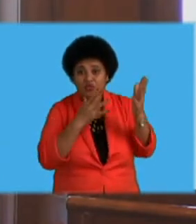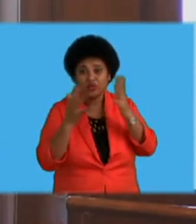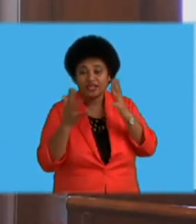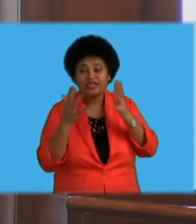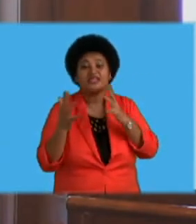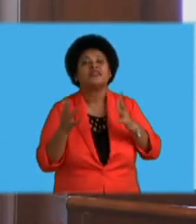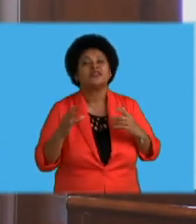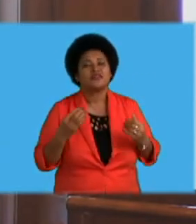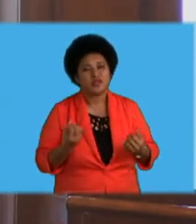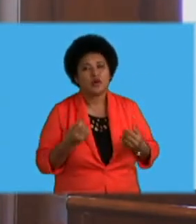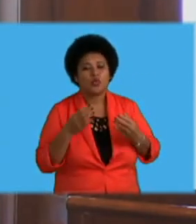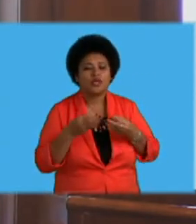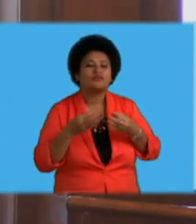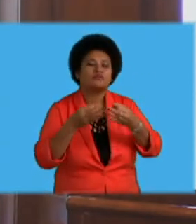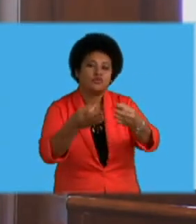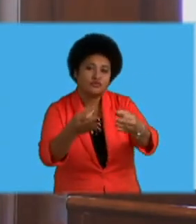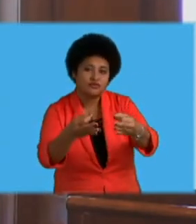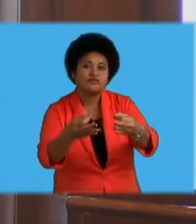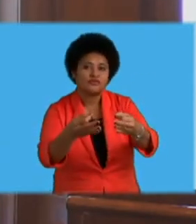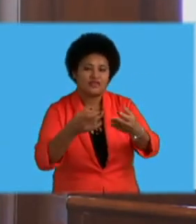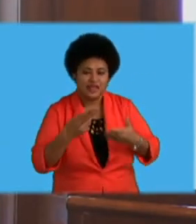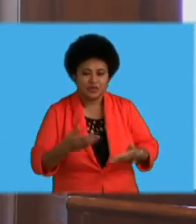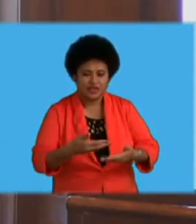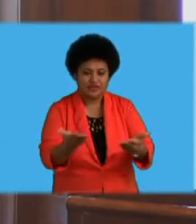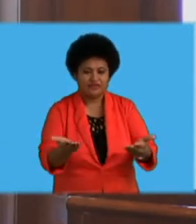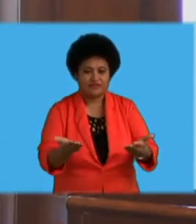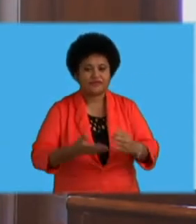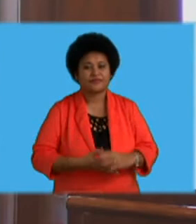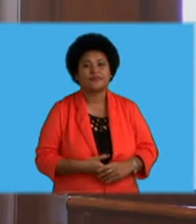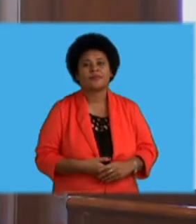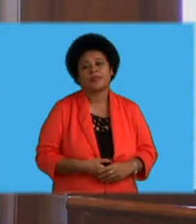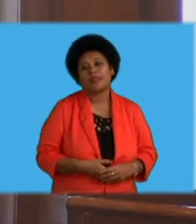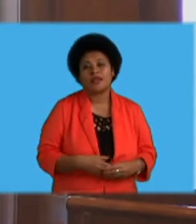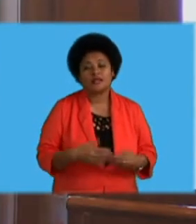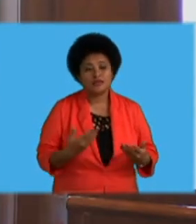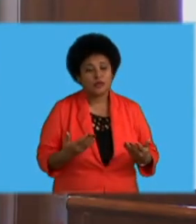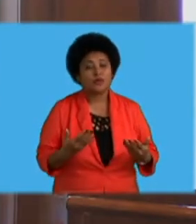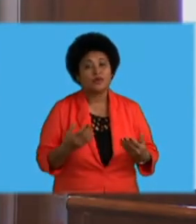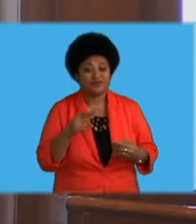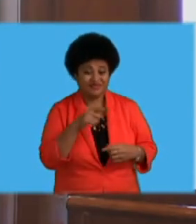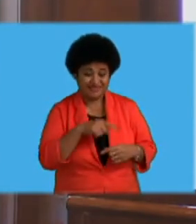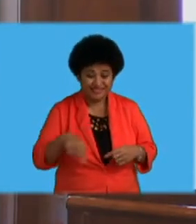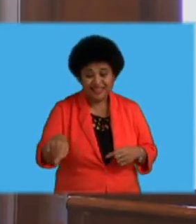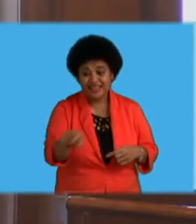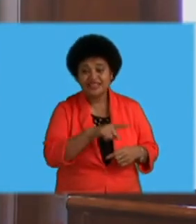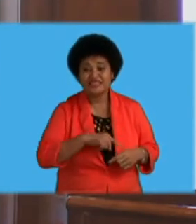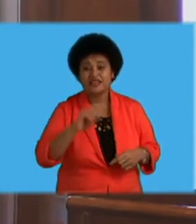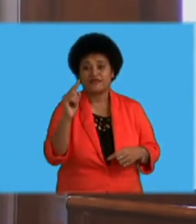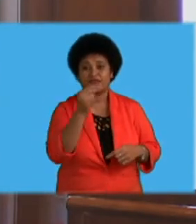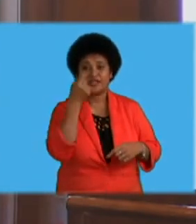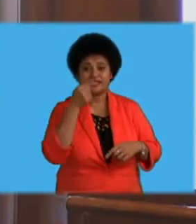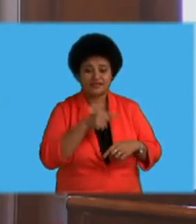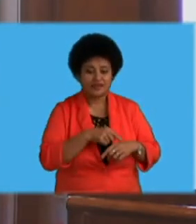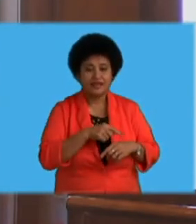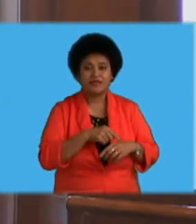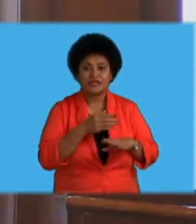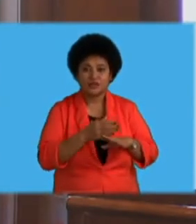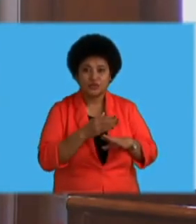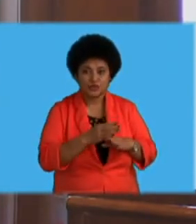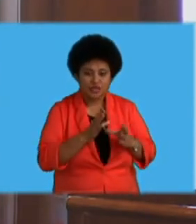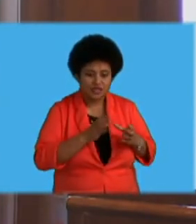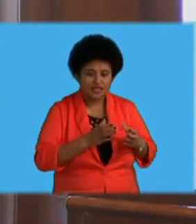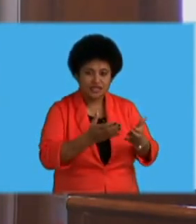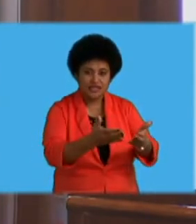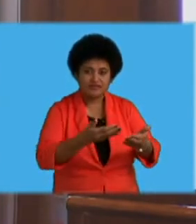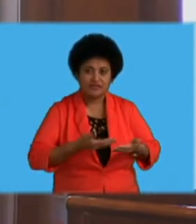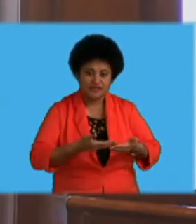the forthcoming months. These, Honourable Deputy Speaker, are the first renewed leases to be issued in batches,